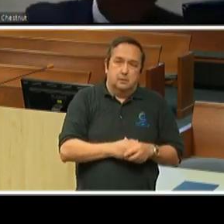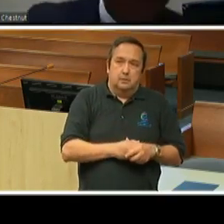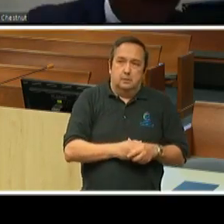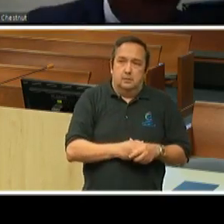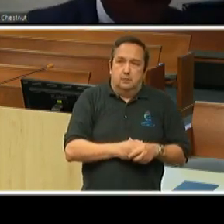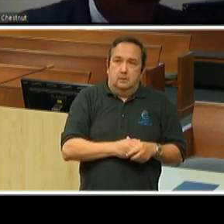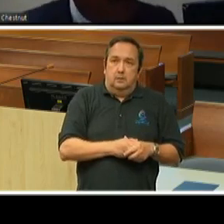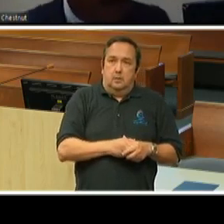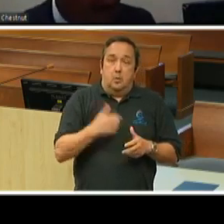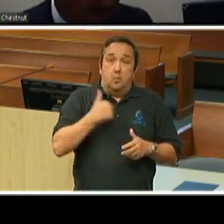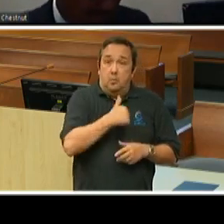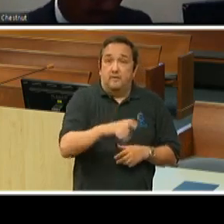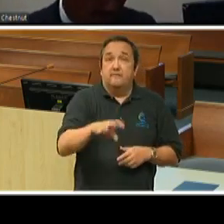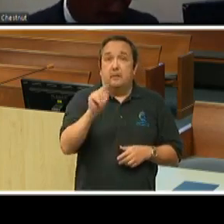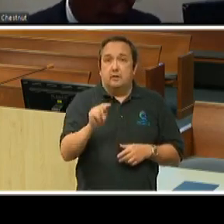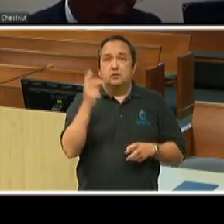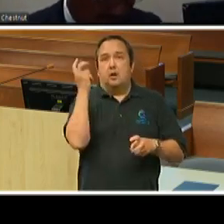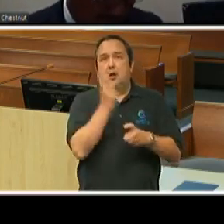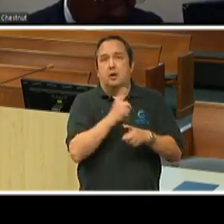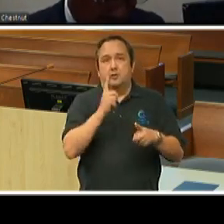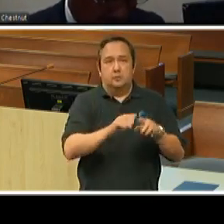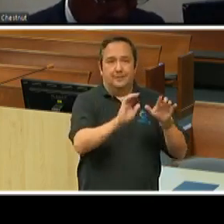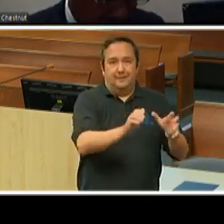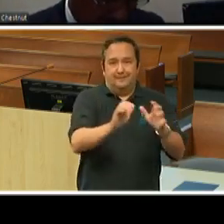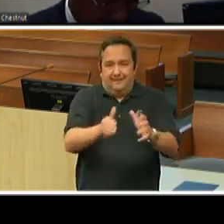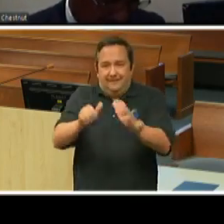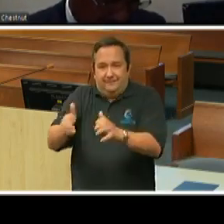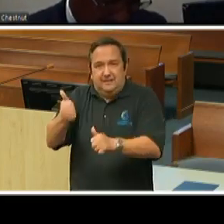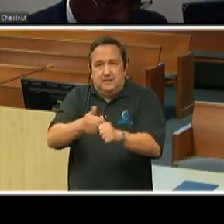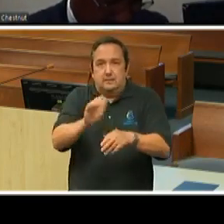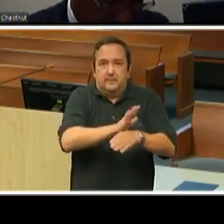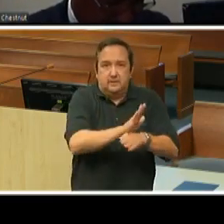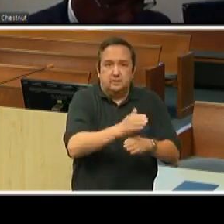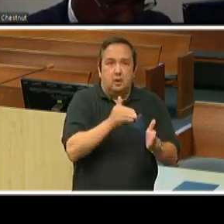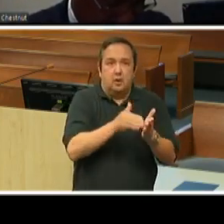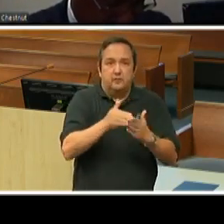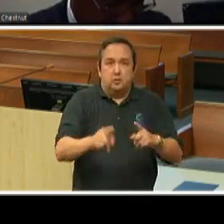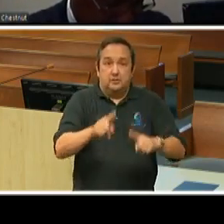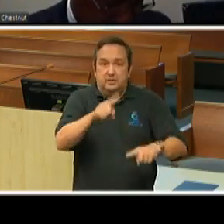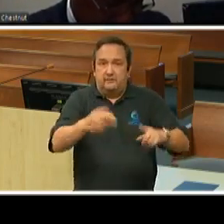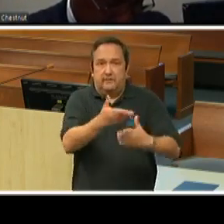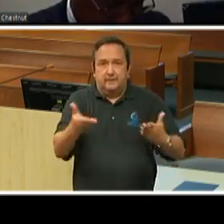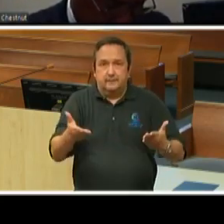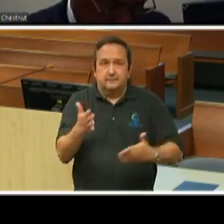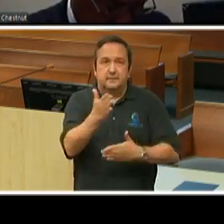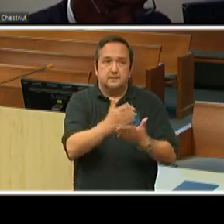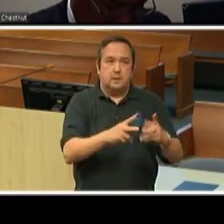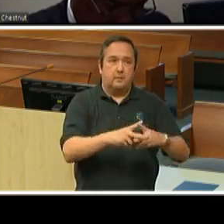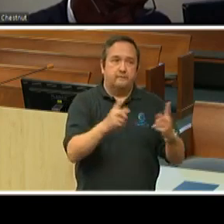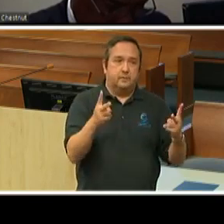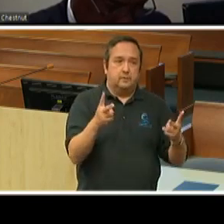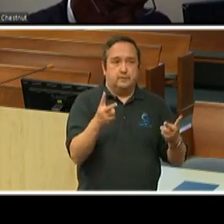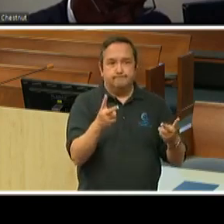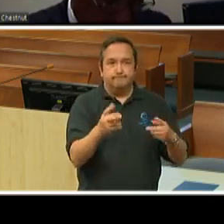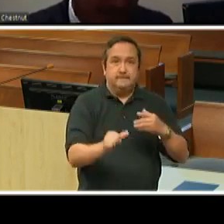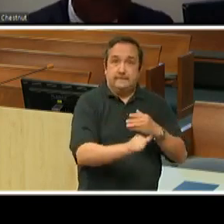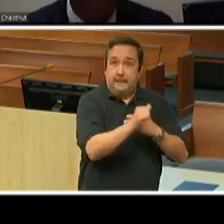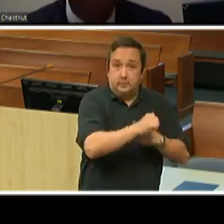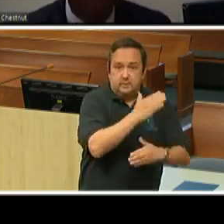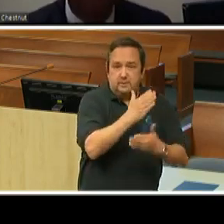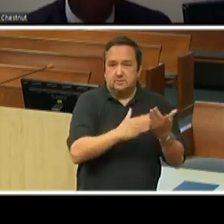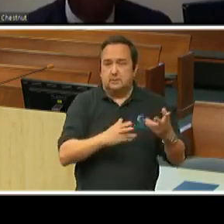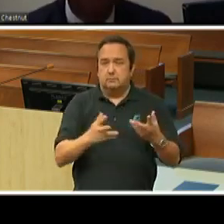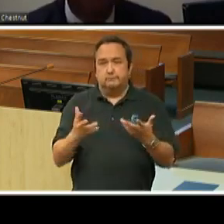as we discovered, it's hard to classify businesses because they often do different things, some of which can be very hazardous and some of